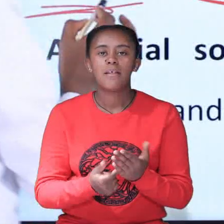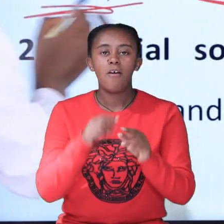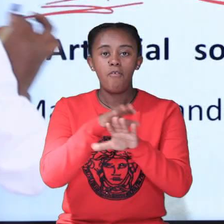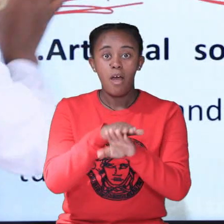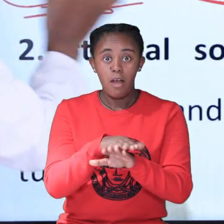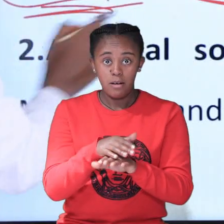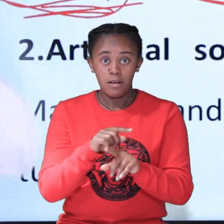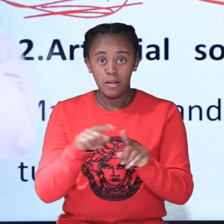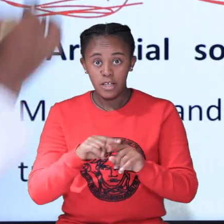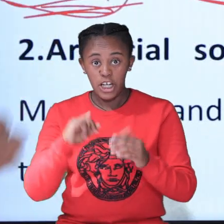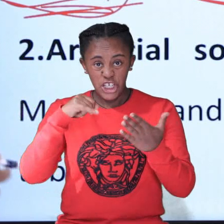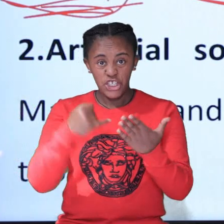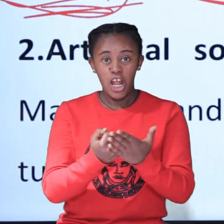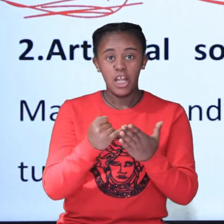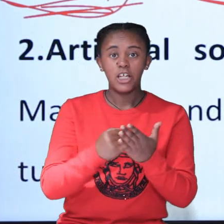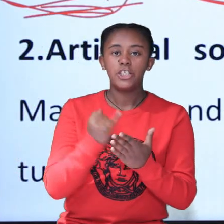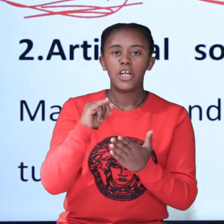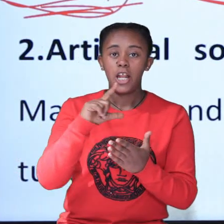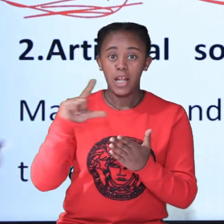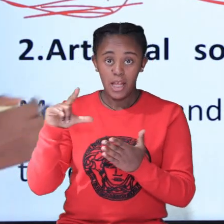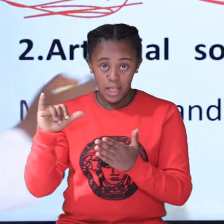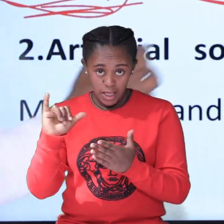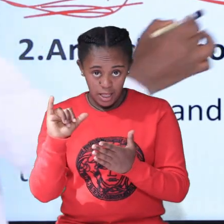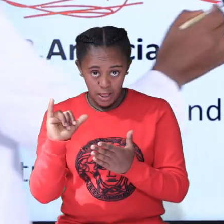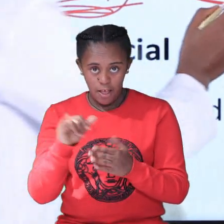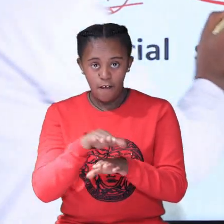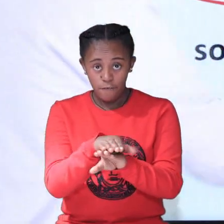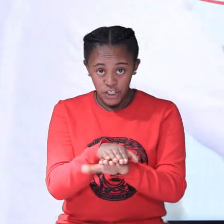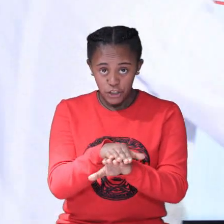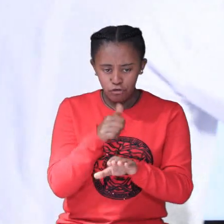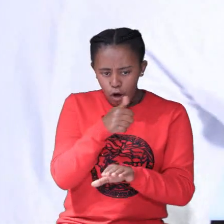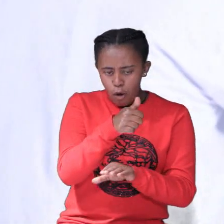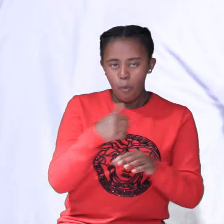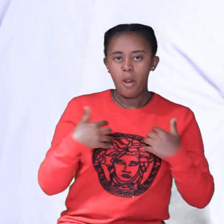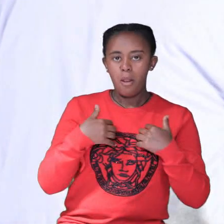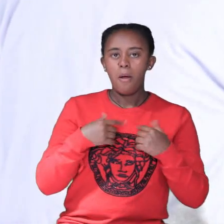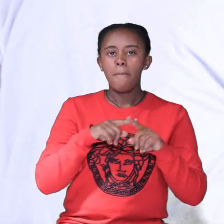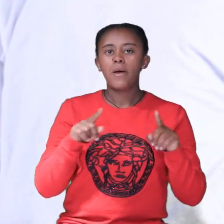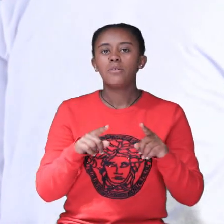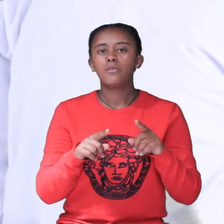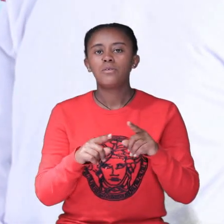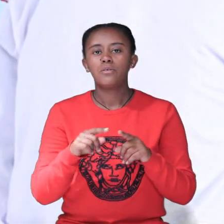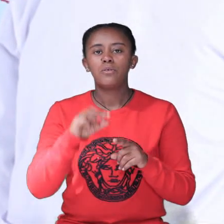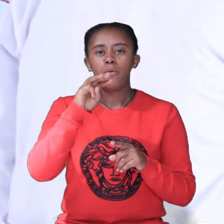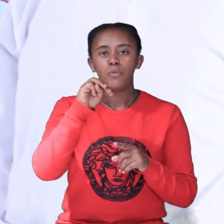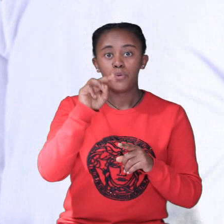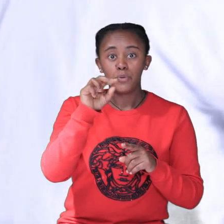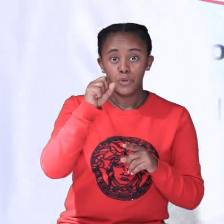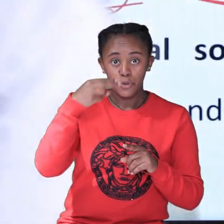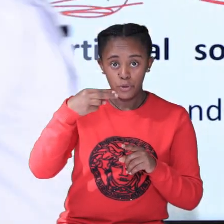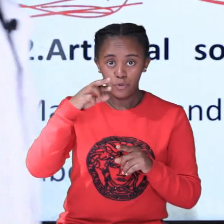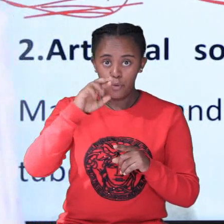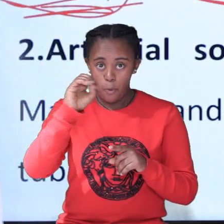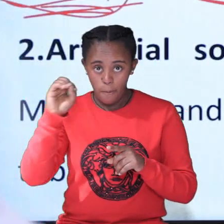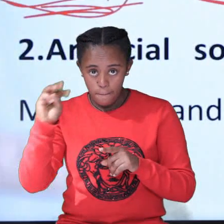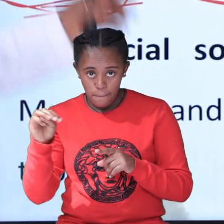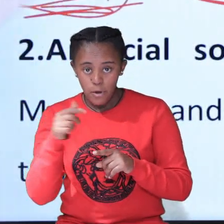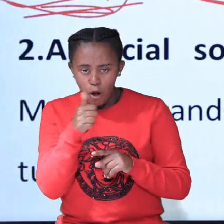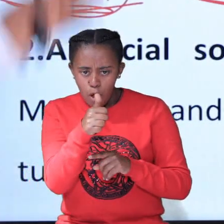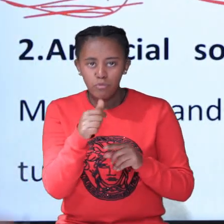and jellyfishes are animals, but mushroom is also plants. So plants and animals